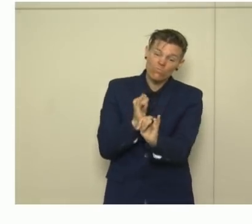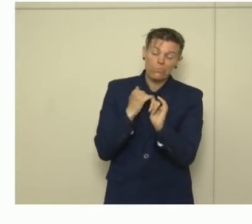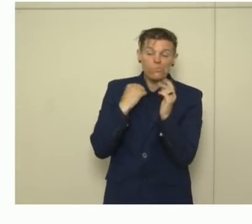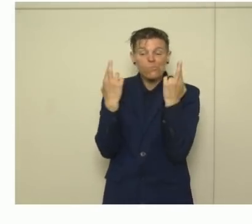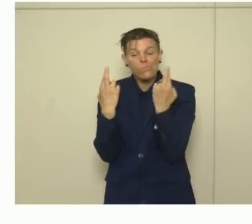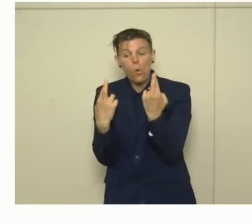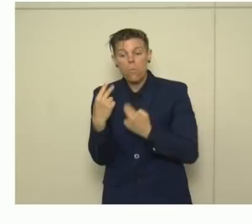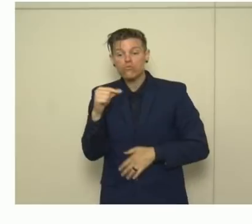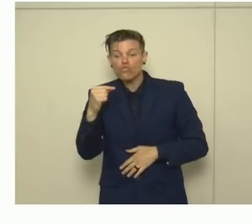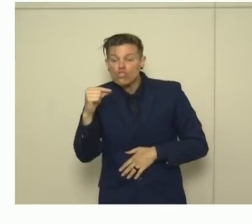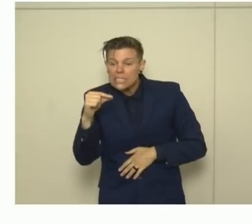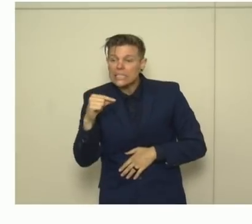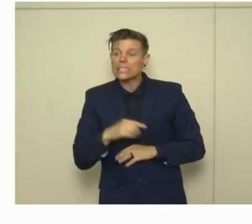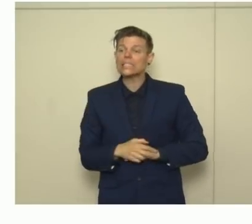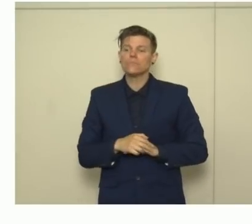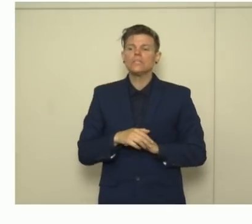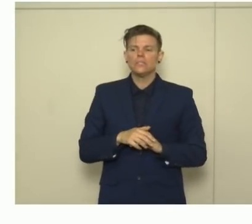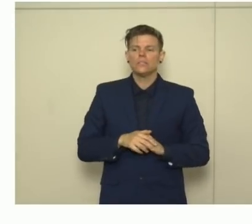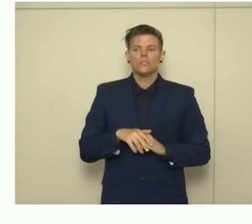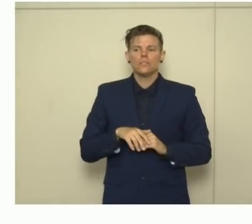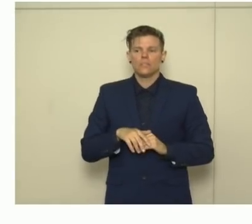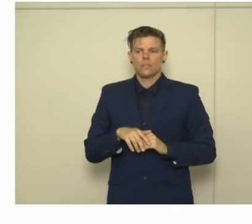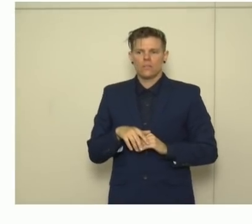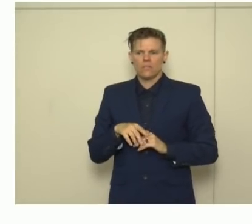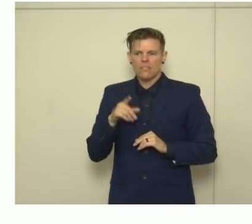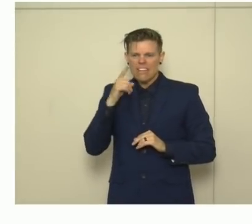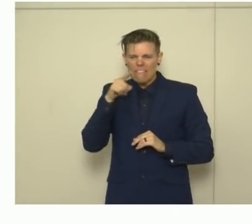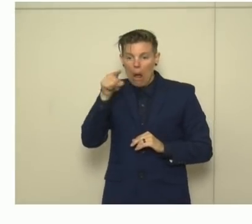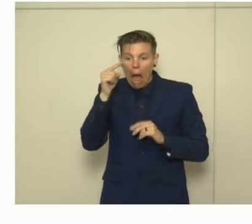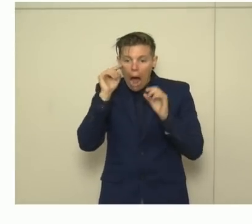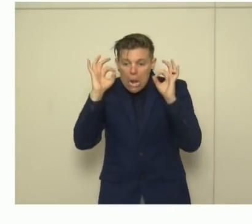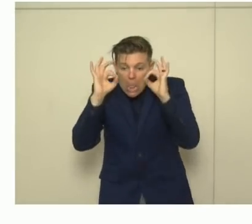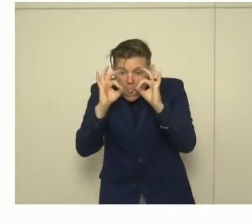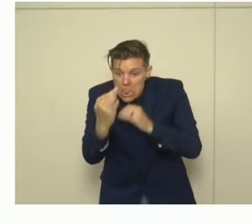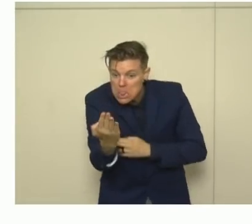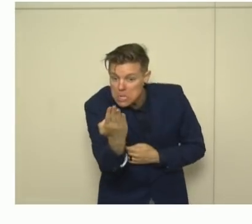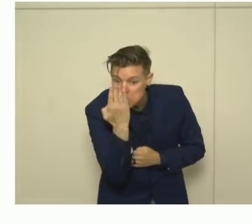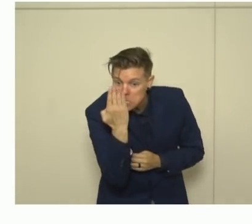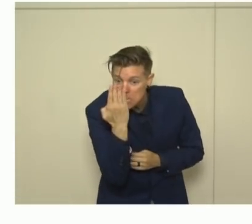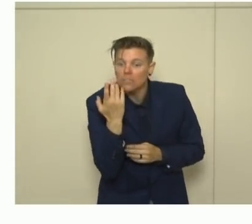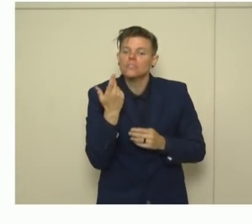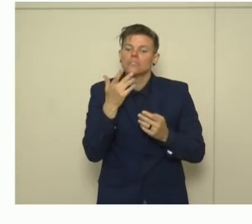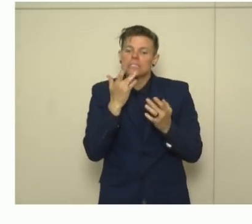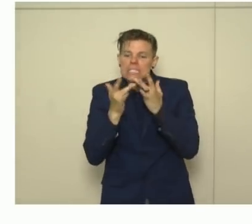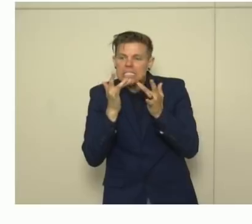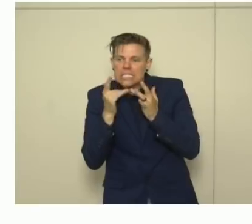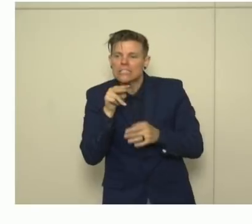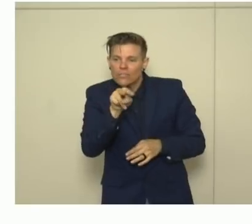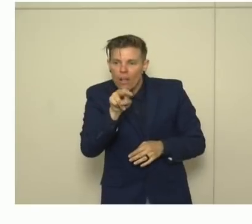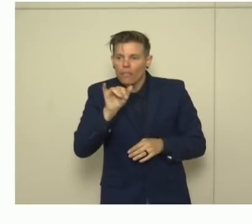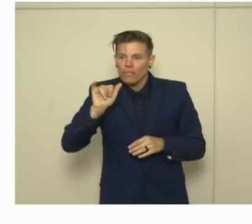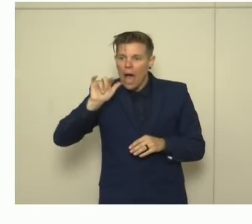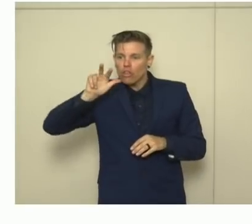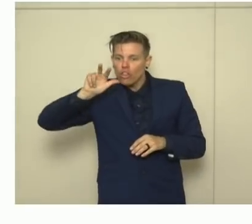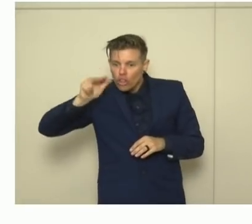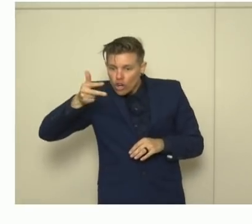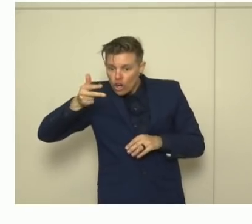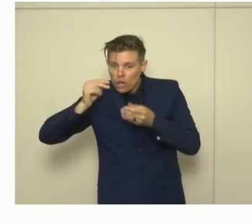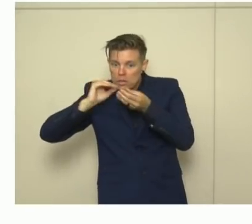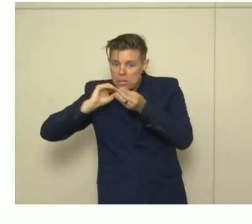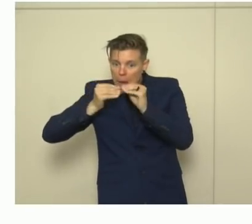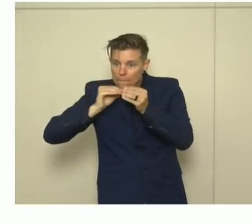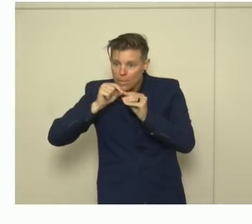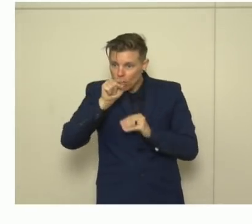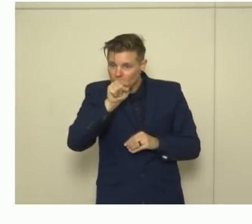If you squint or get your nose really close to your computer screen, you can see that third number from the right on the top says that the new cases